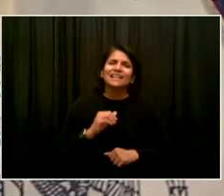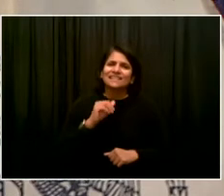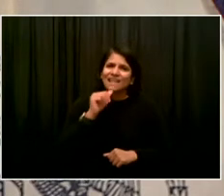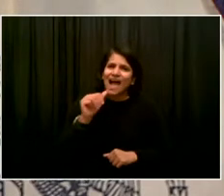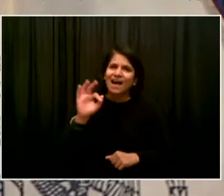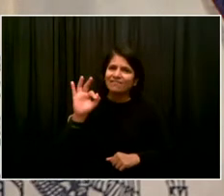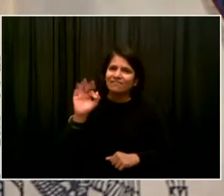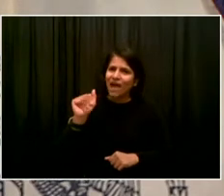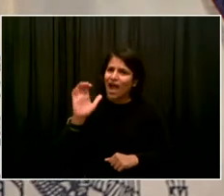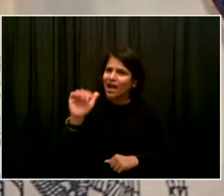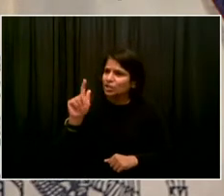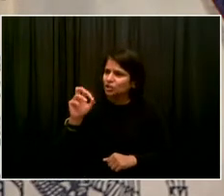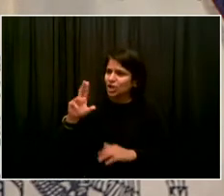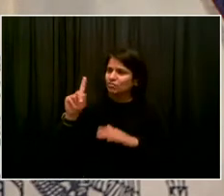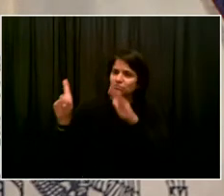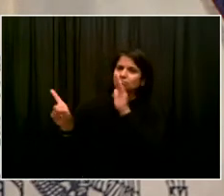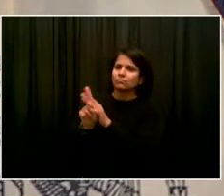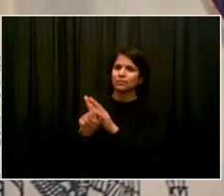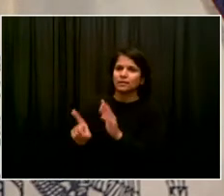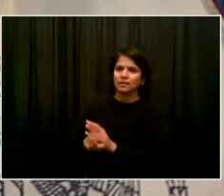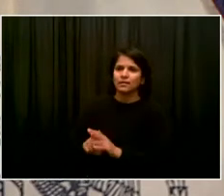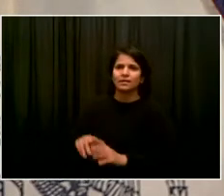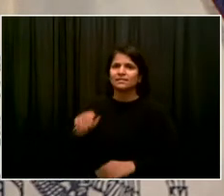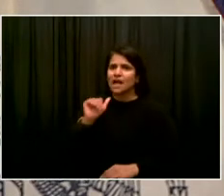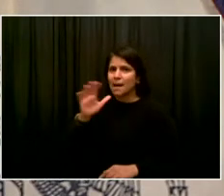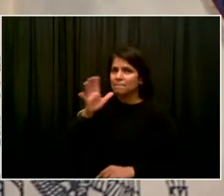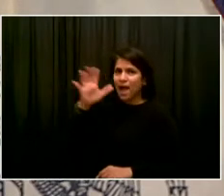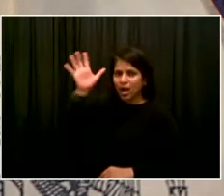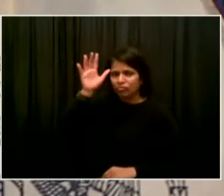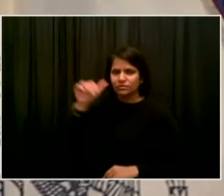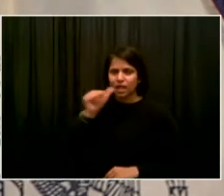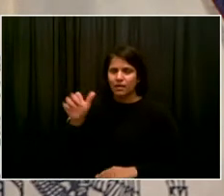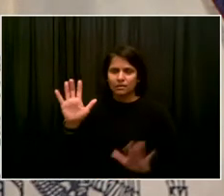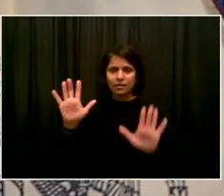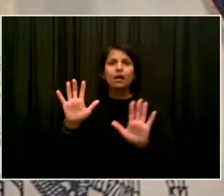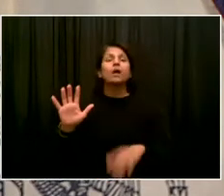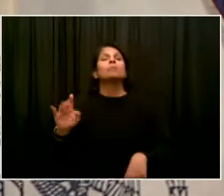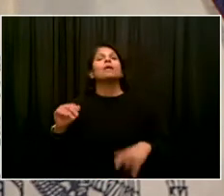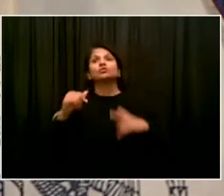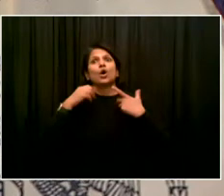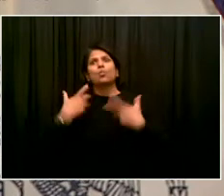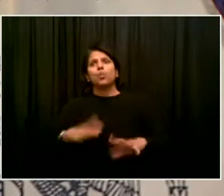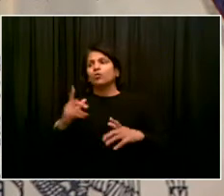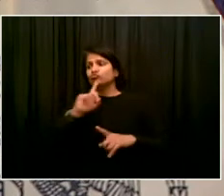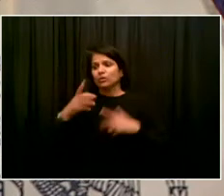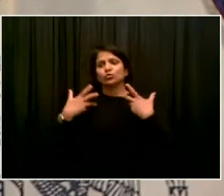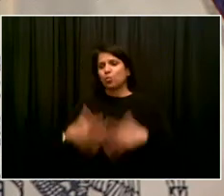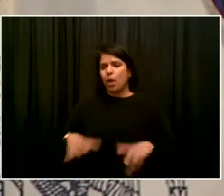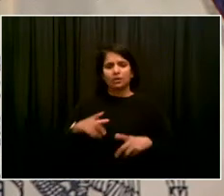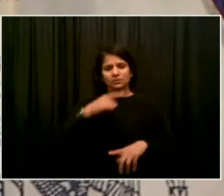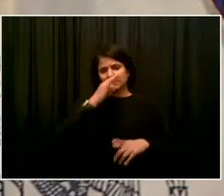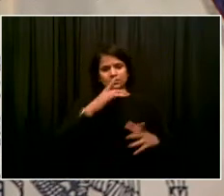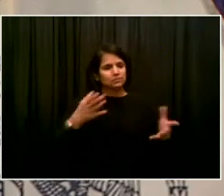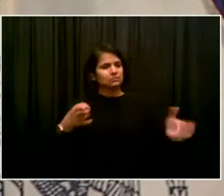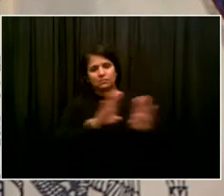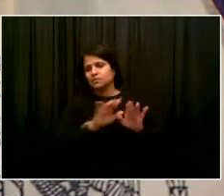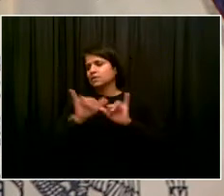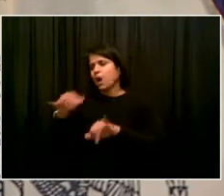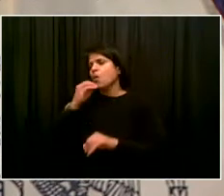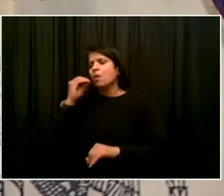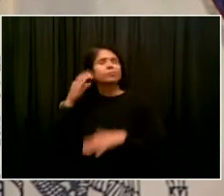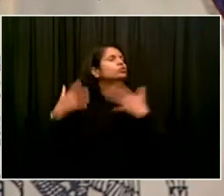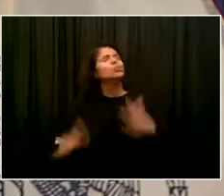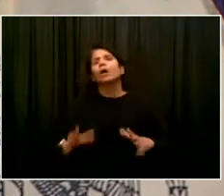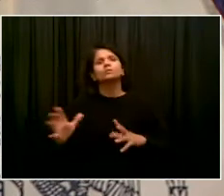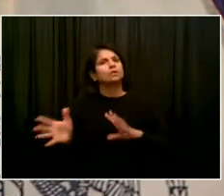parents turning away because of the different challenges. In fact, what we've seen, my experience, and I'll turn to the chancellor as